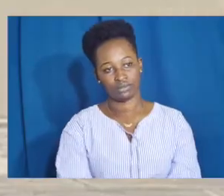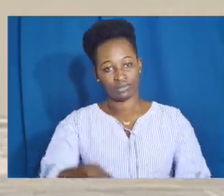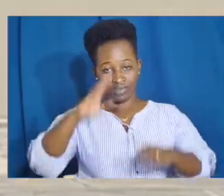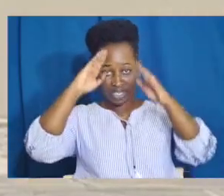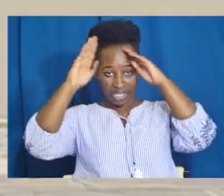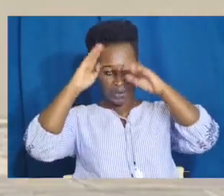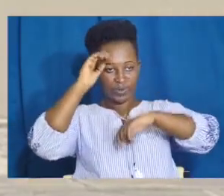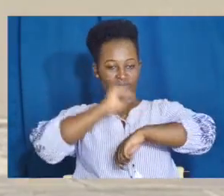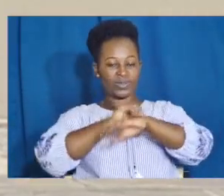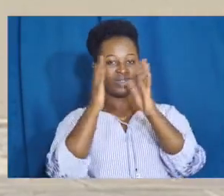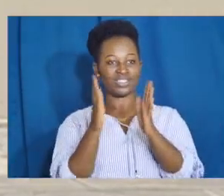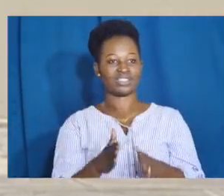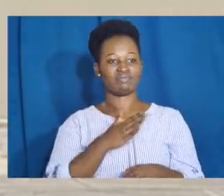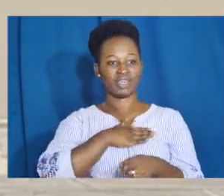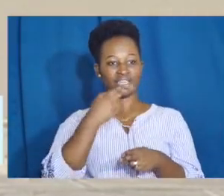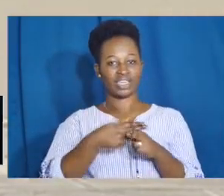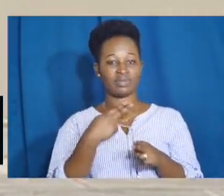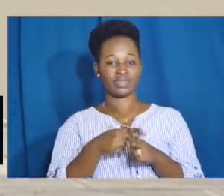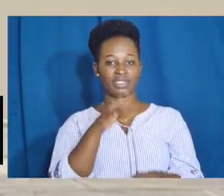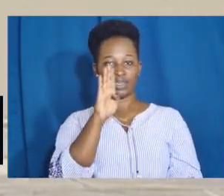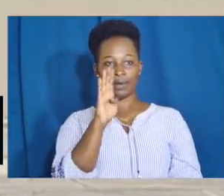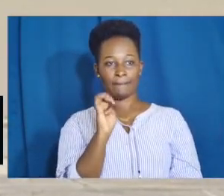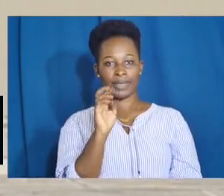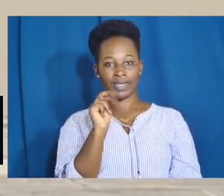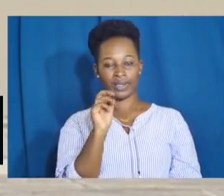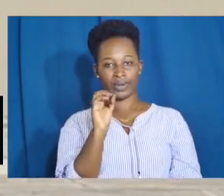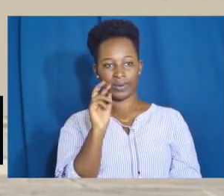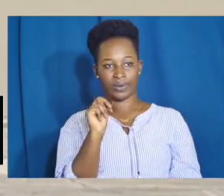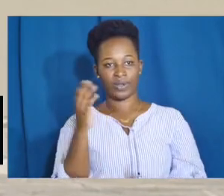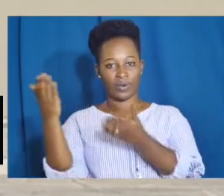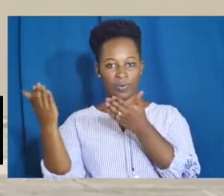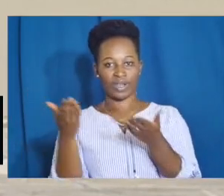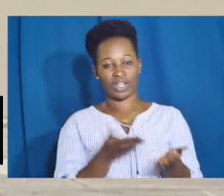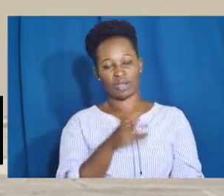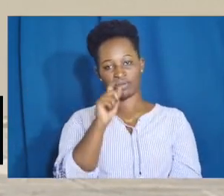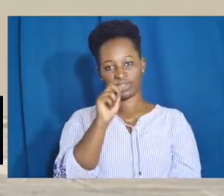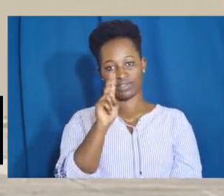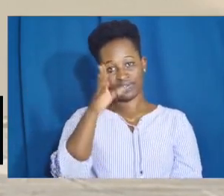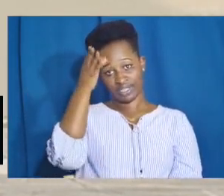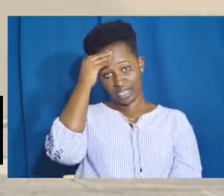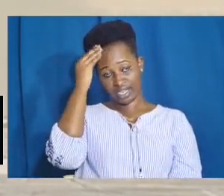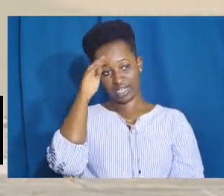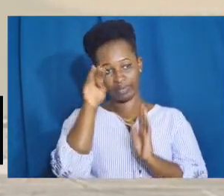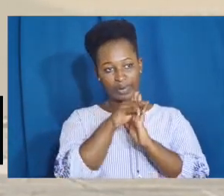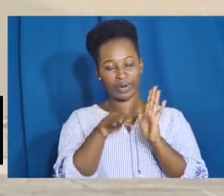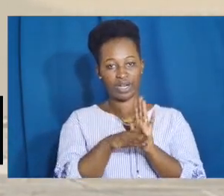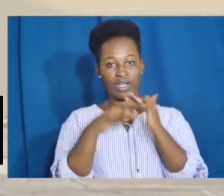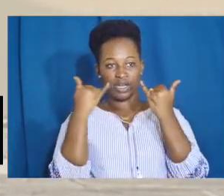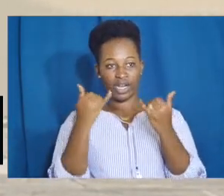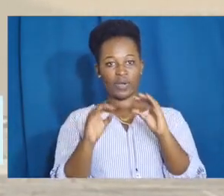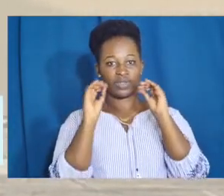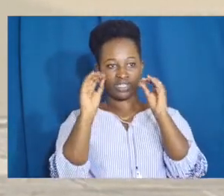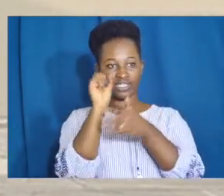Hello, students. My name is Benon. Welcome to TV learning program. I'll be taking Senior